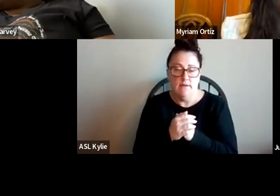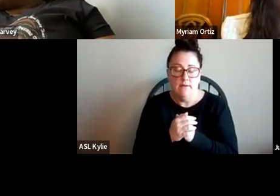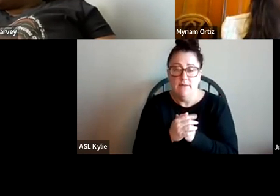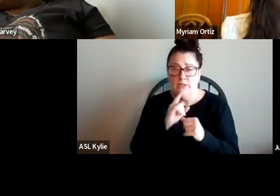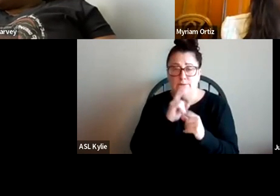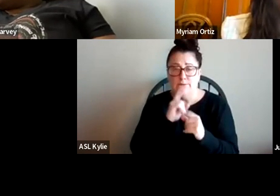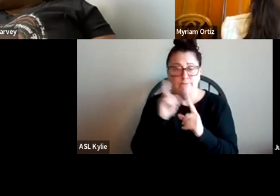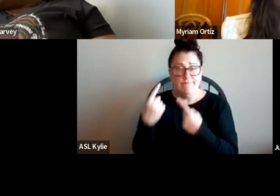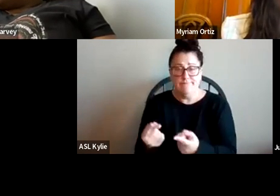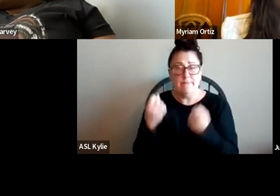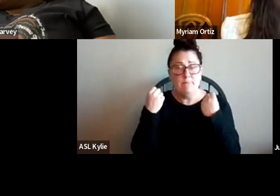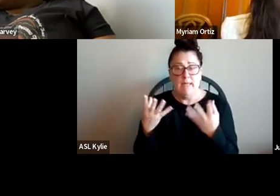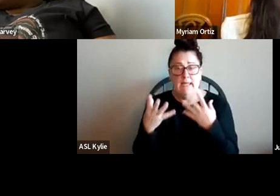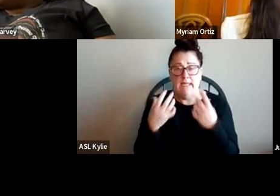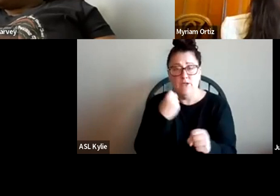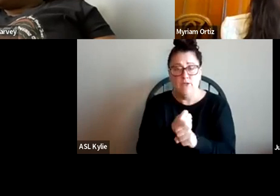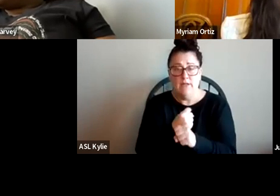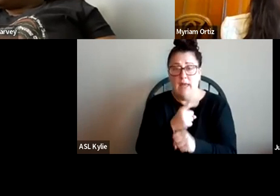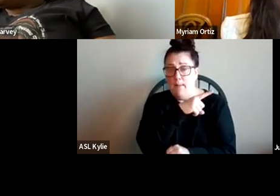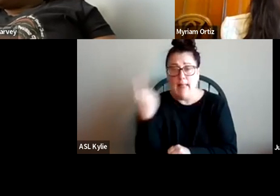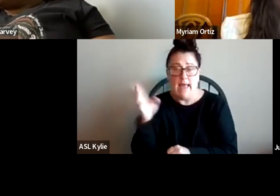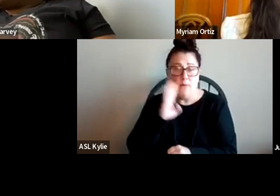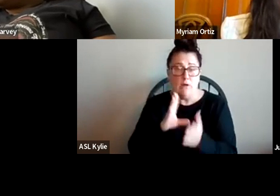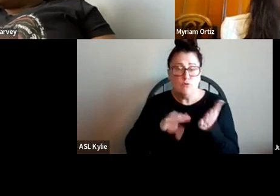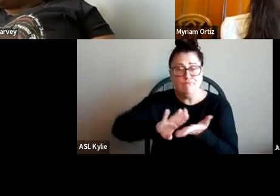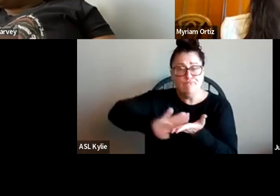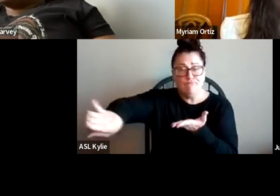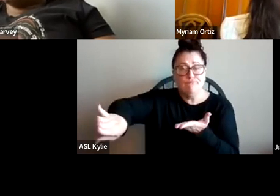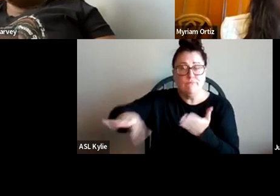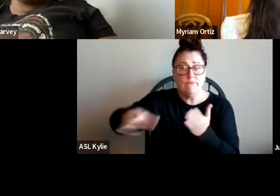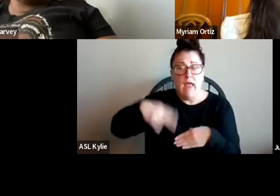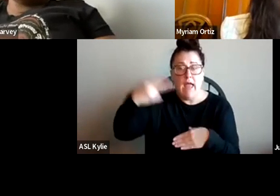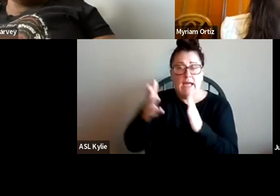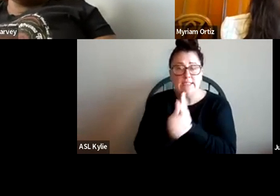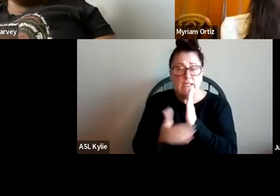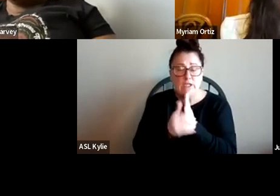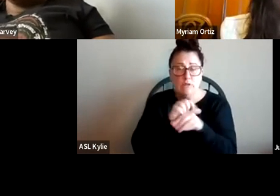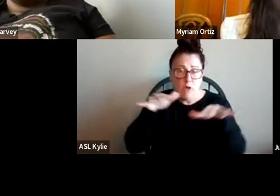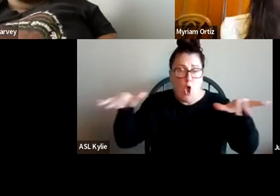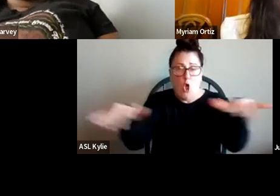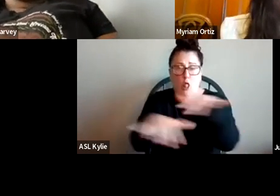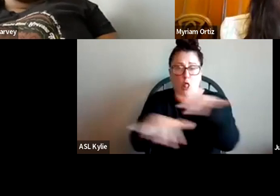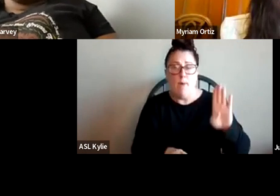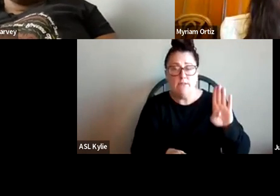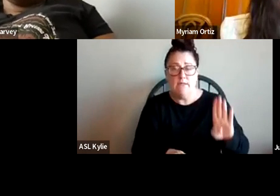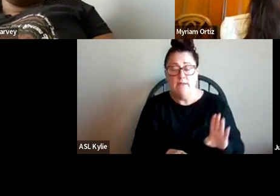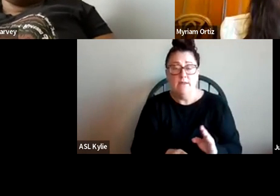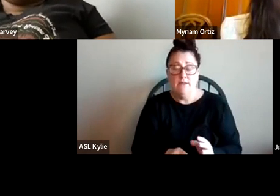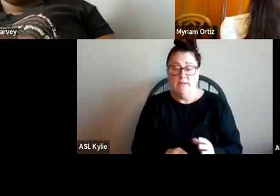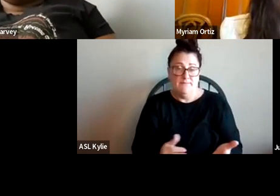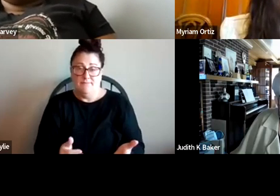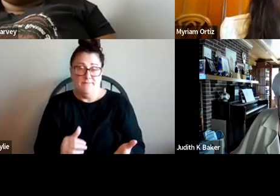for the last 50 years. Black and brown students have been excluded from highly skilled jobs all over Metro Boston. There's no excuse for